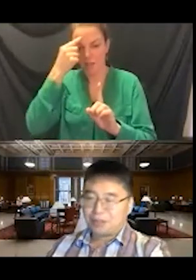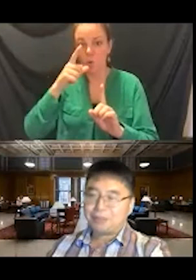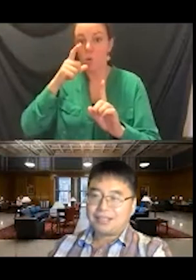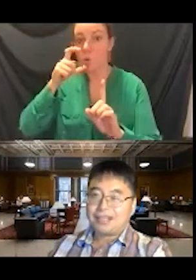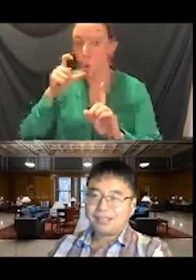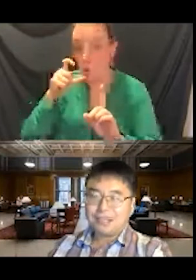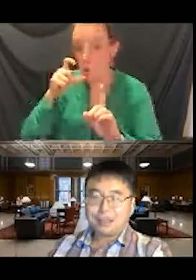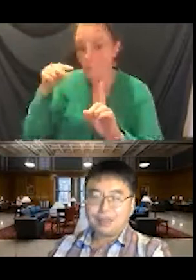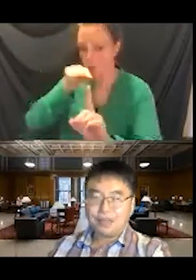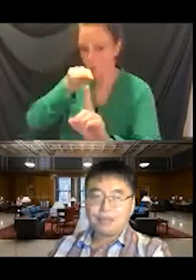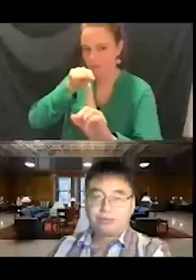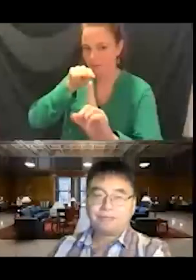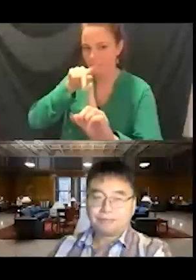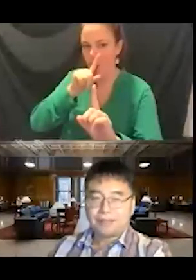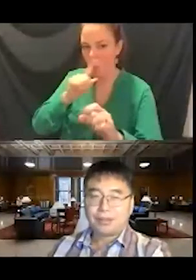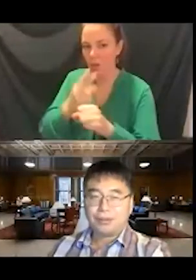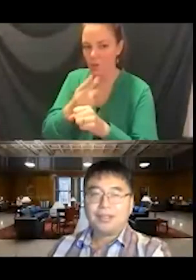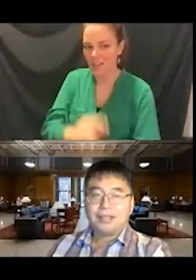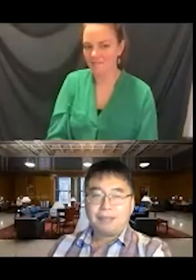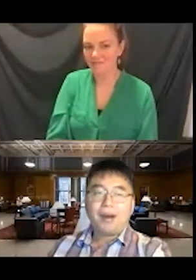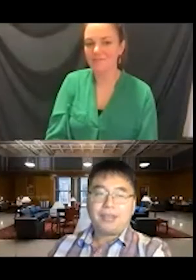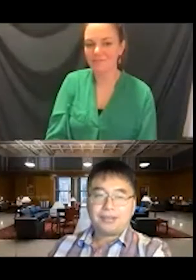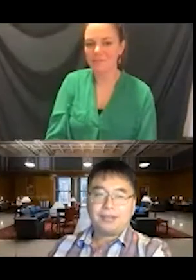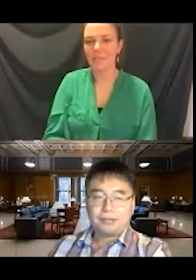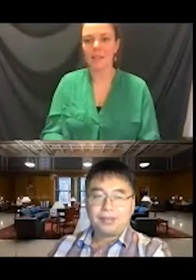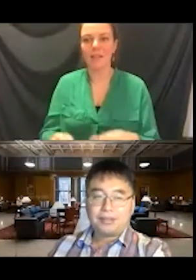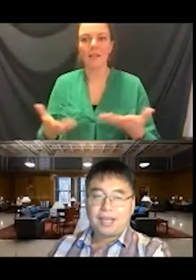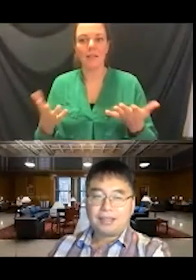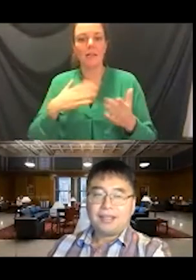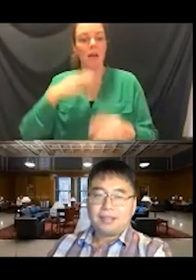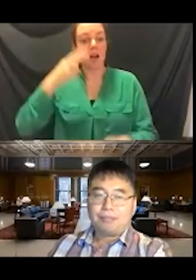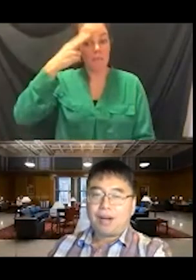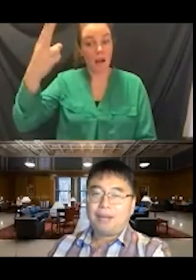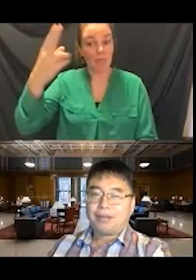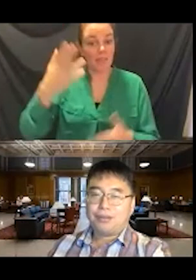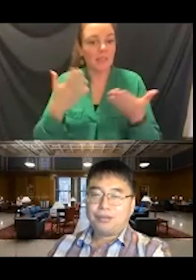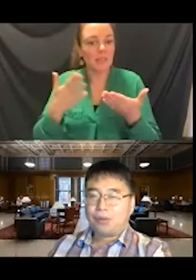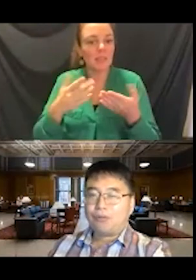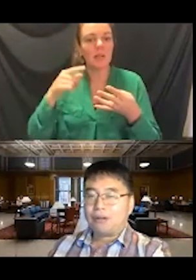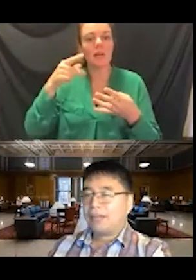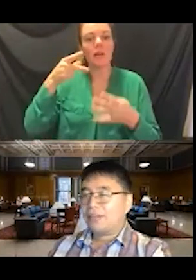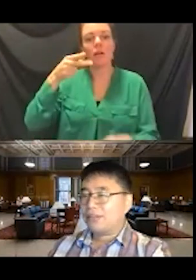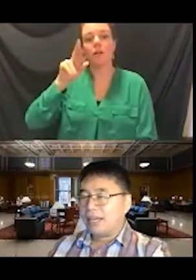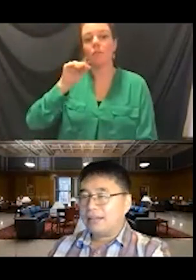whose perspective we want to use, right? So the hypothesis was that the PRIME can reduce